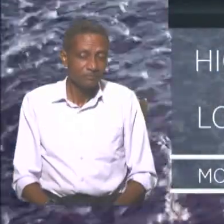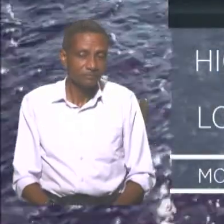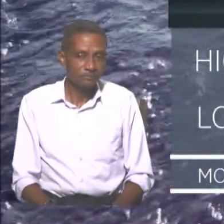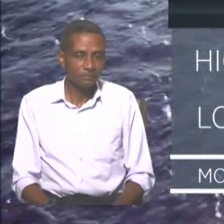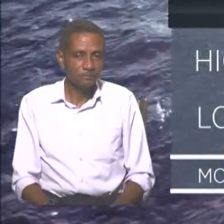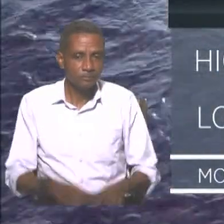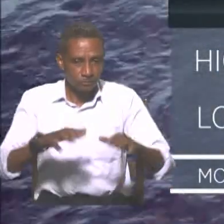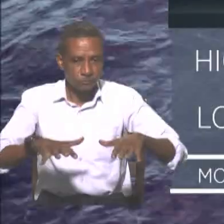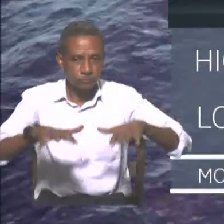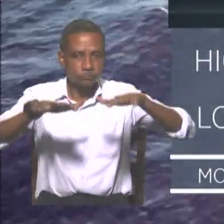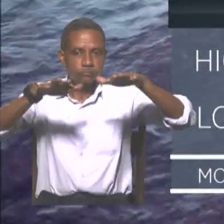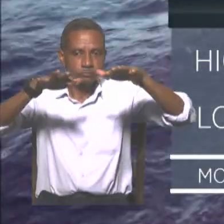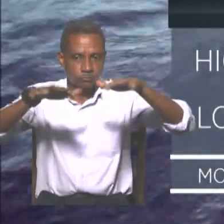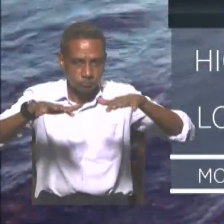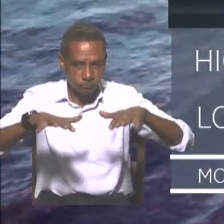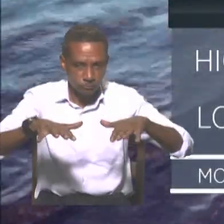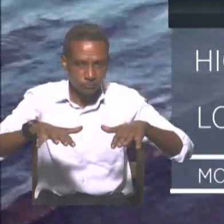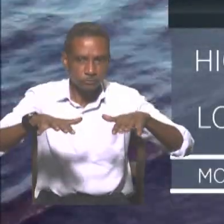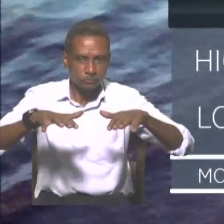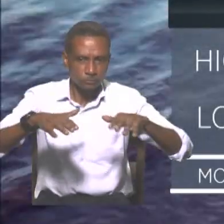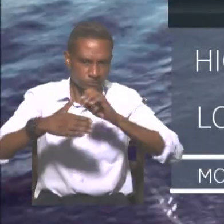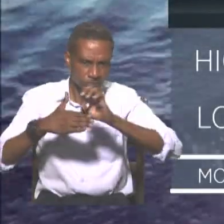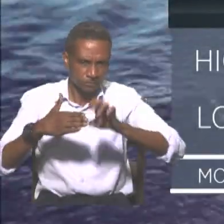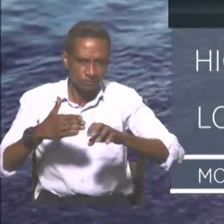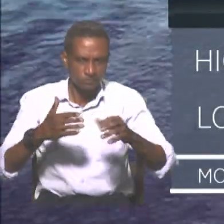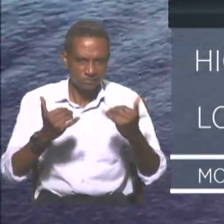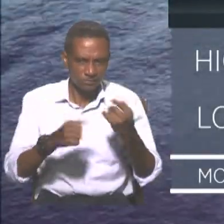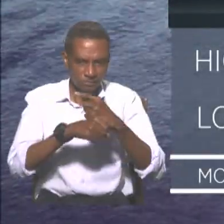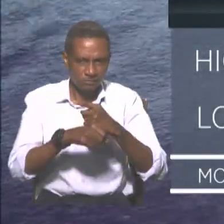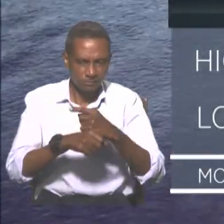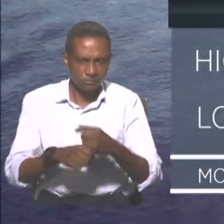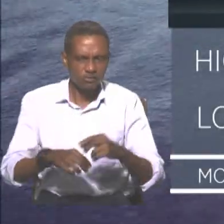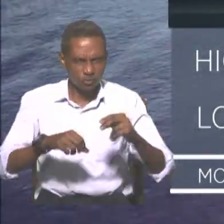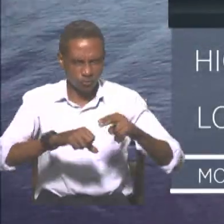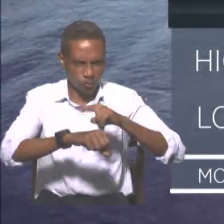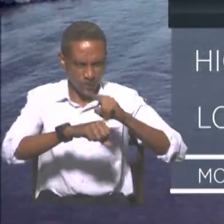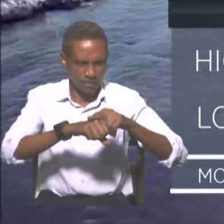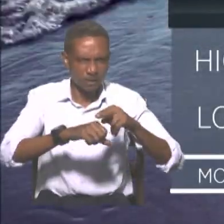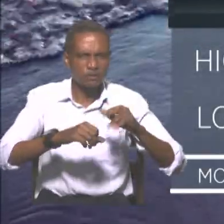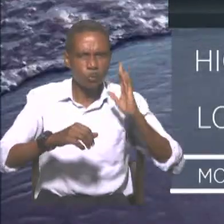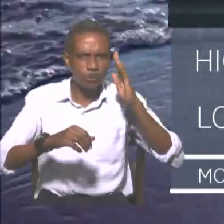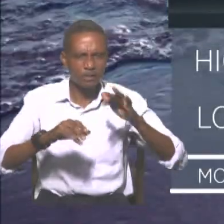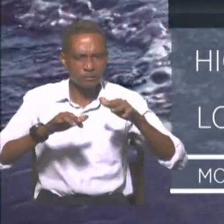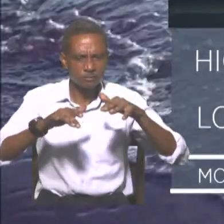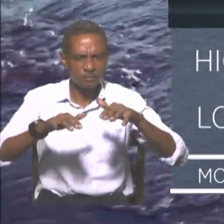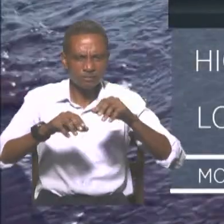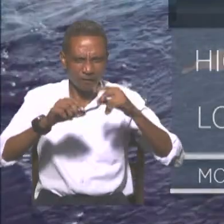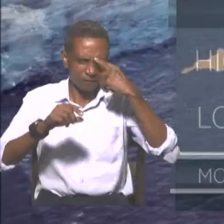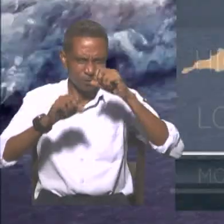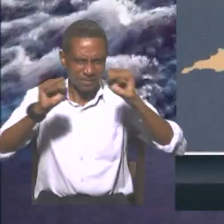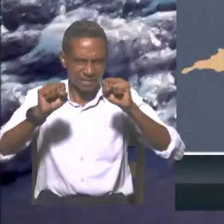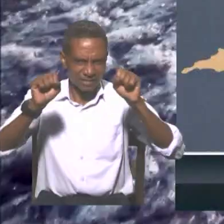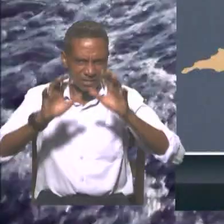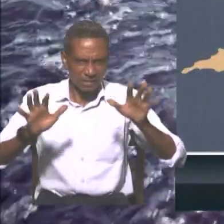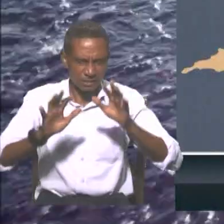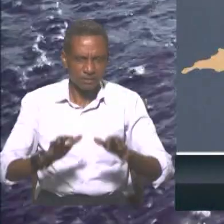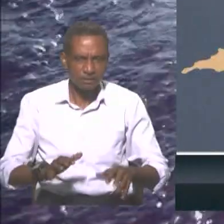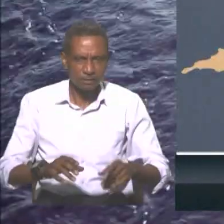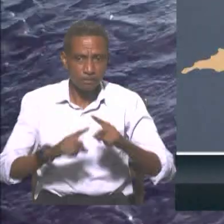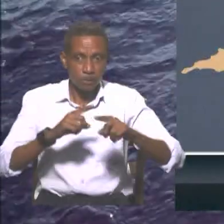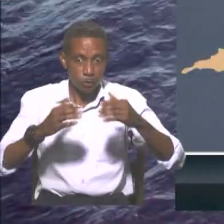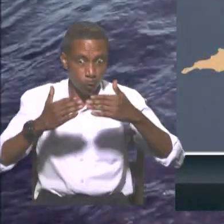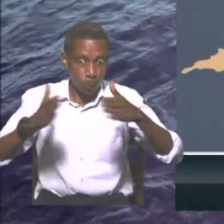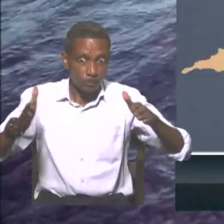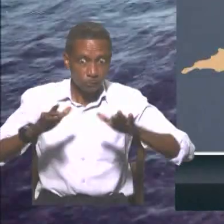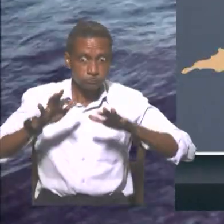tide officially ends today, so nearshore tidal levels should return to normal heading into the weekend. But out on the open waters, those